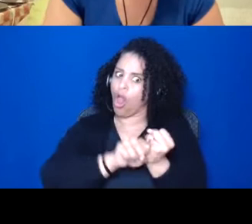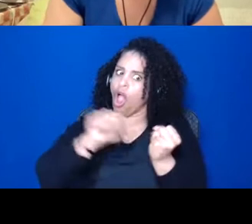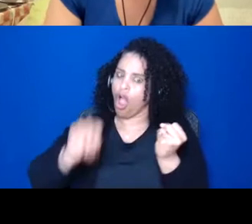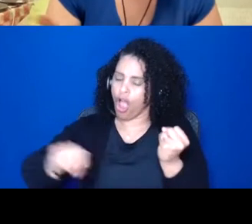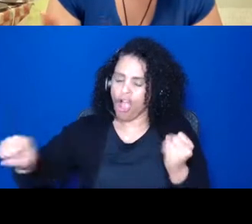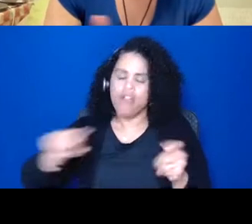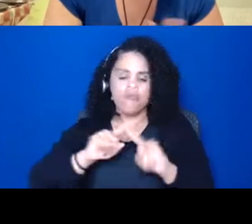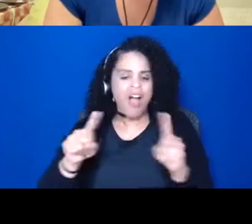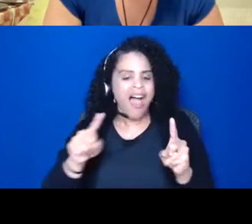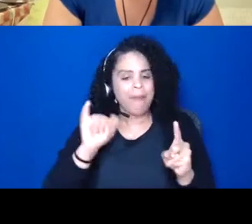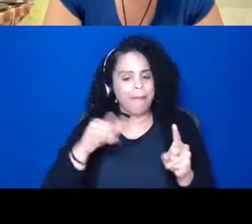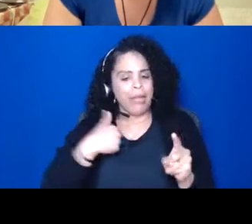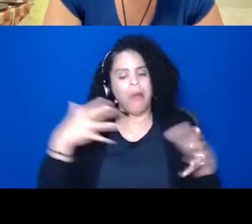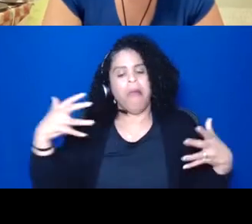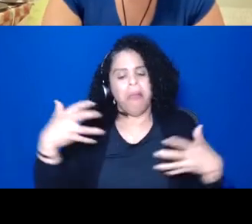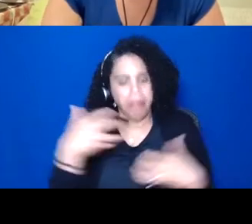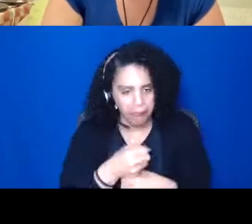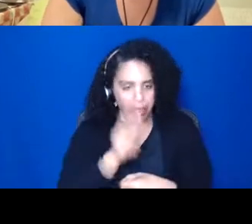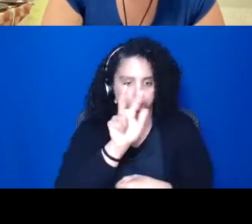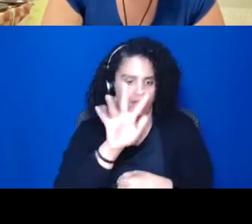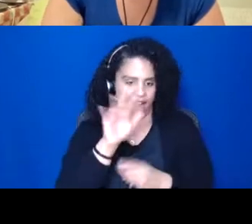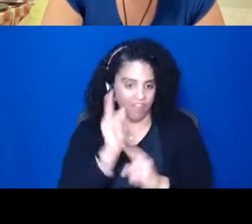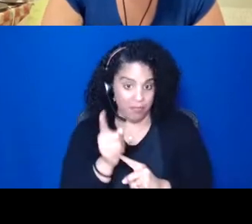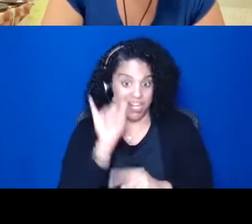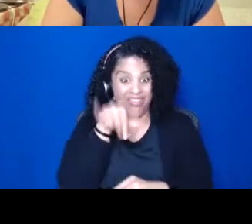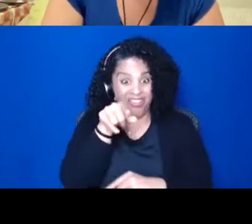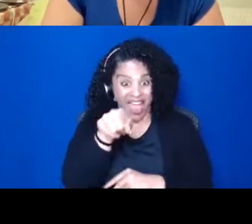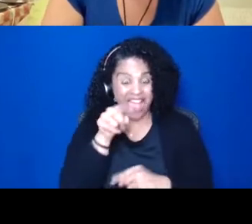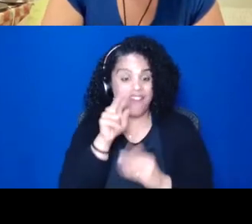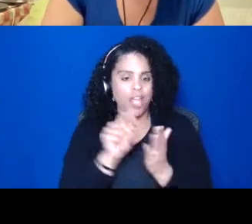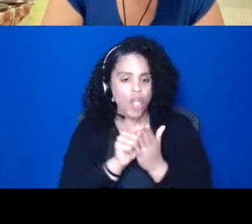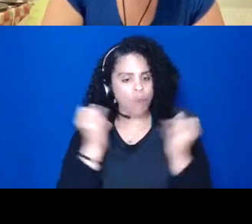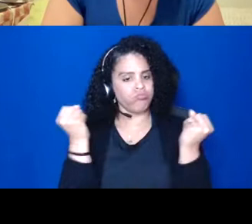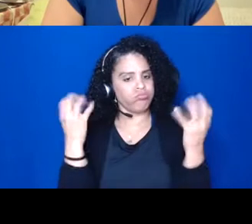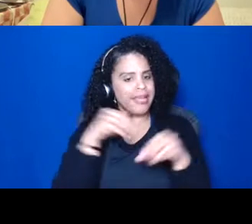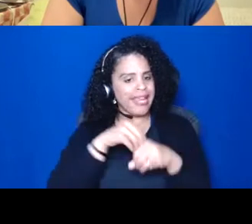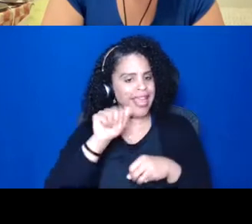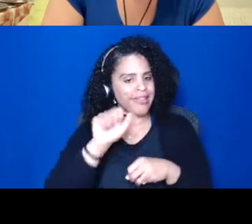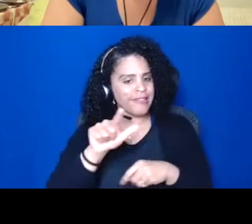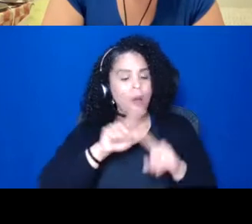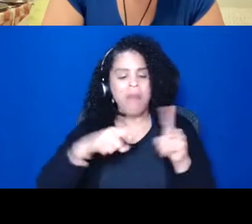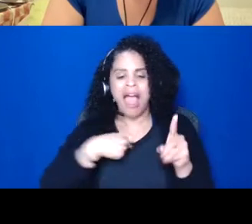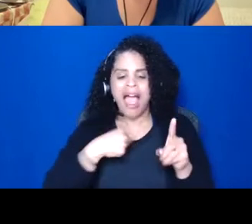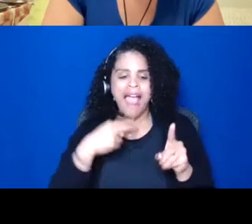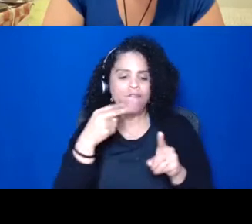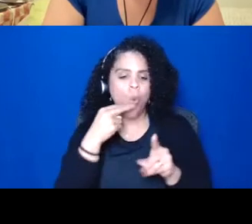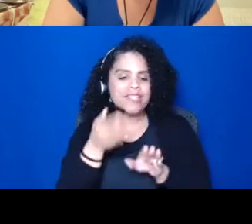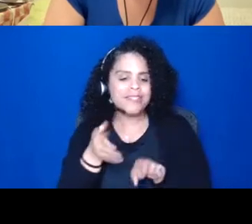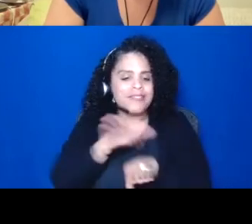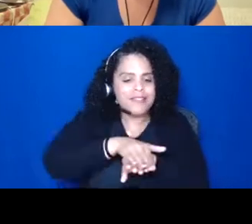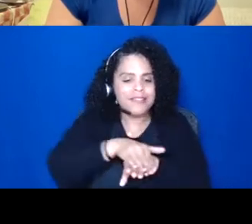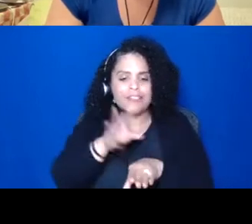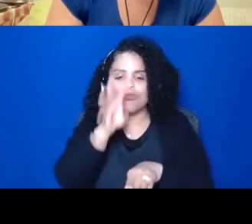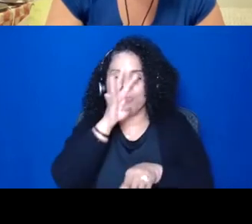I have cut it down to 35 minutes. This video is in ASL, but I also voiced it over in spoken